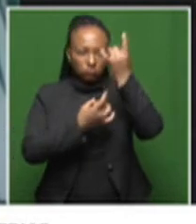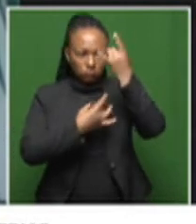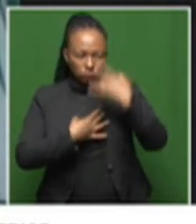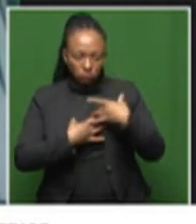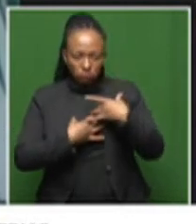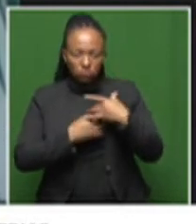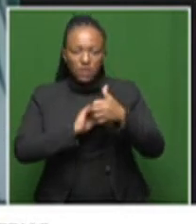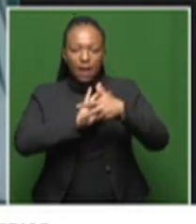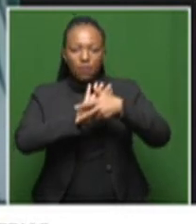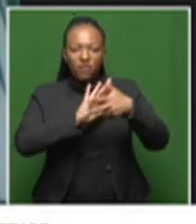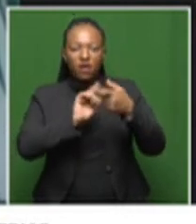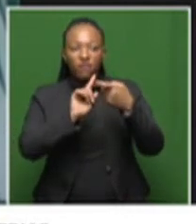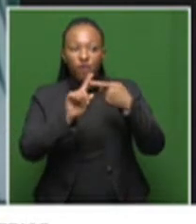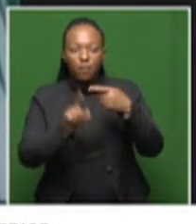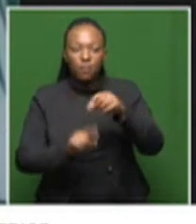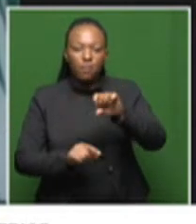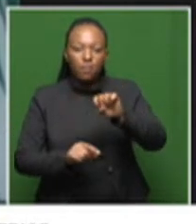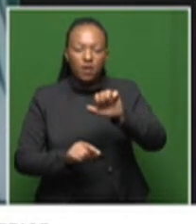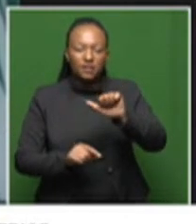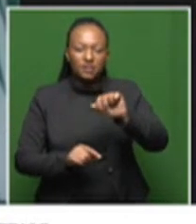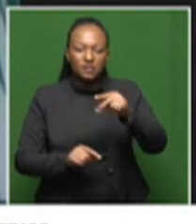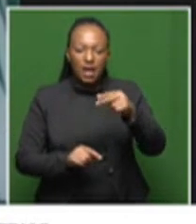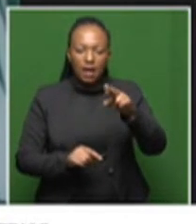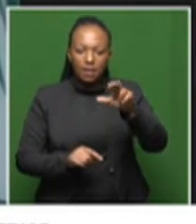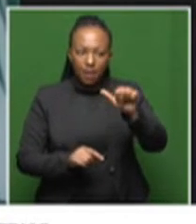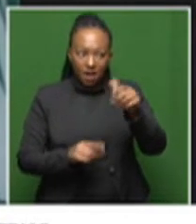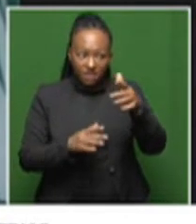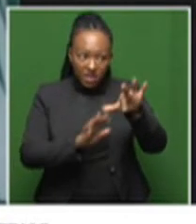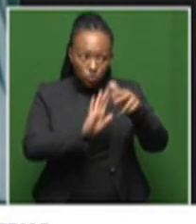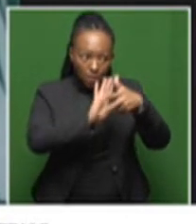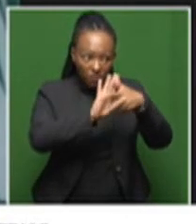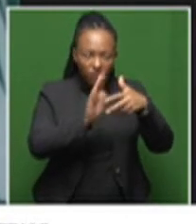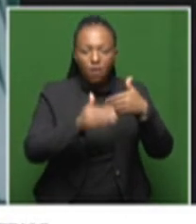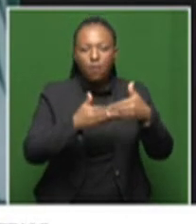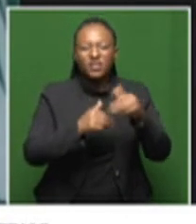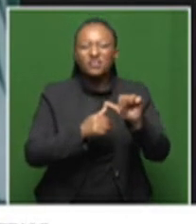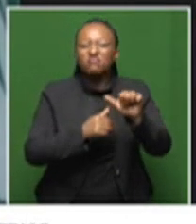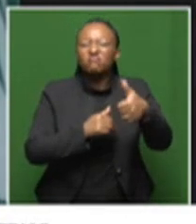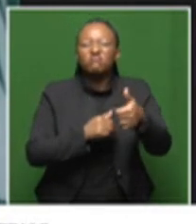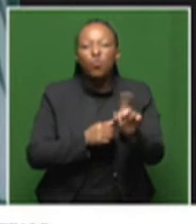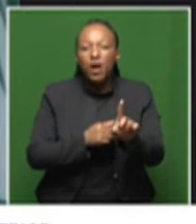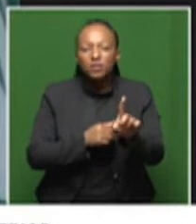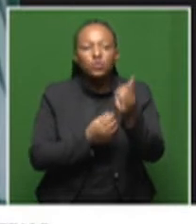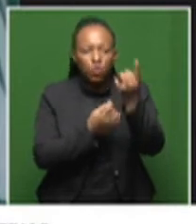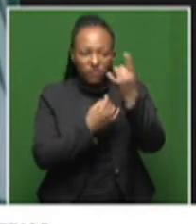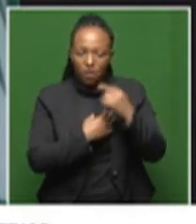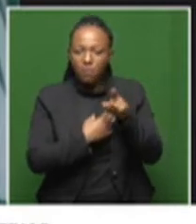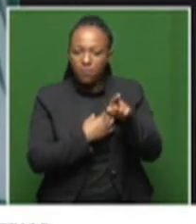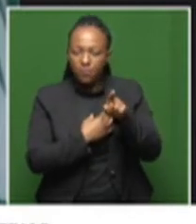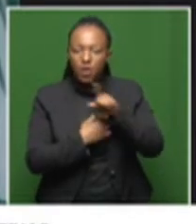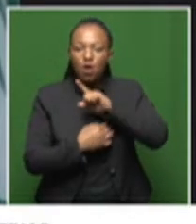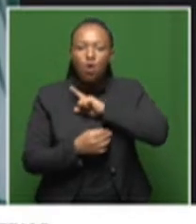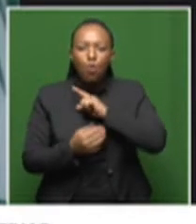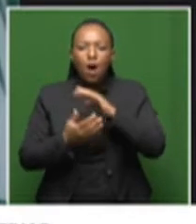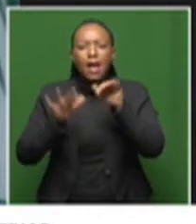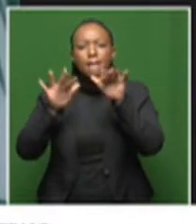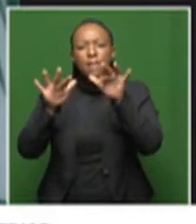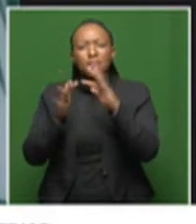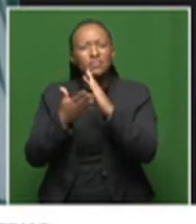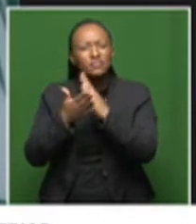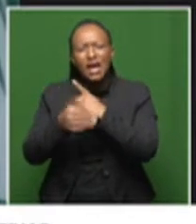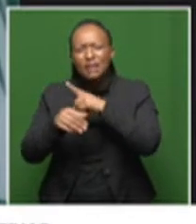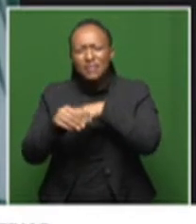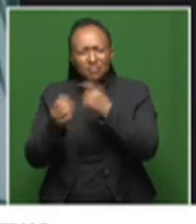SAPRA and the processes that are followed, because we do believe that sometimes the public do